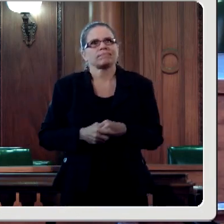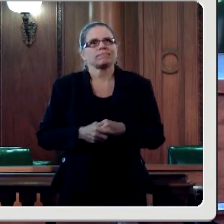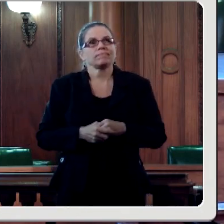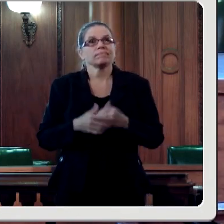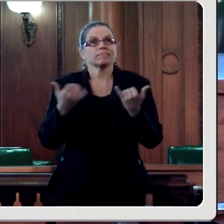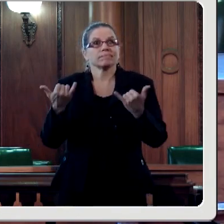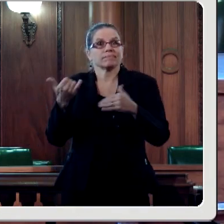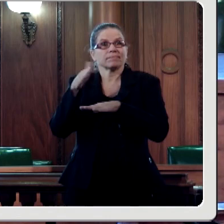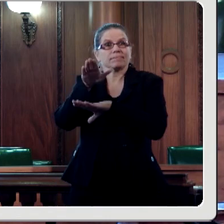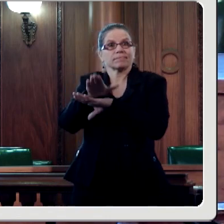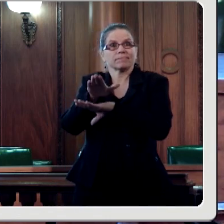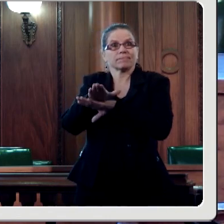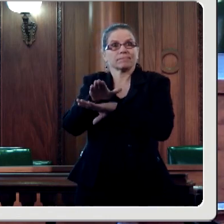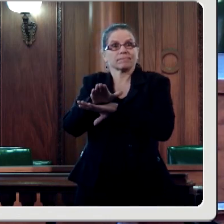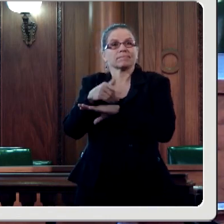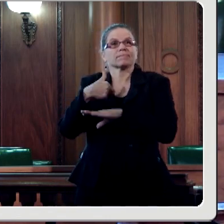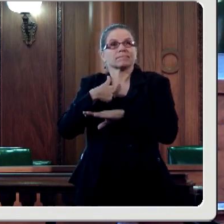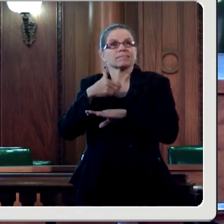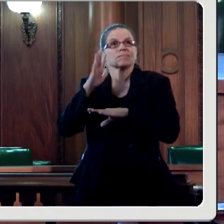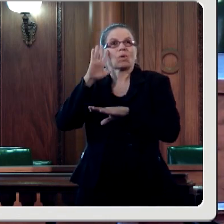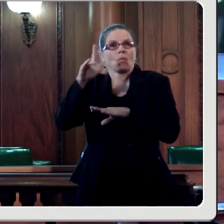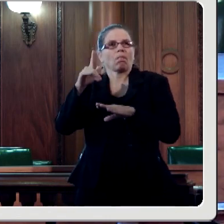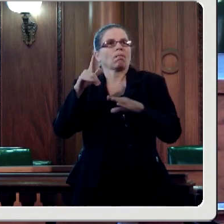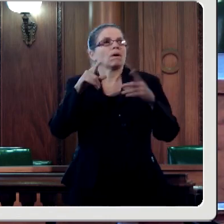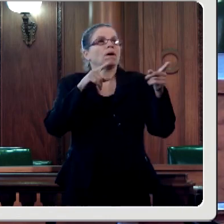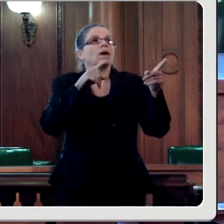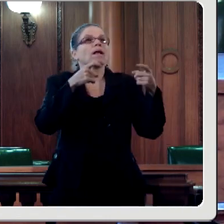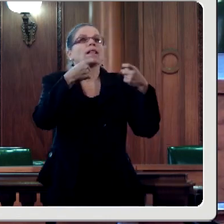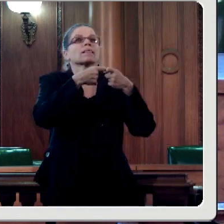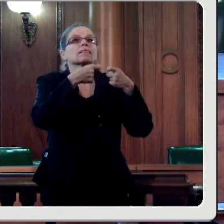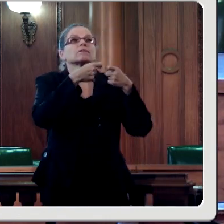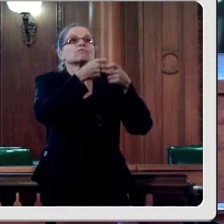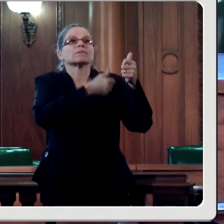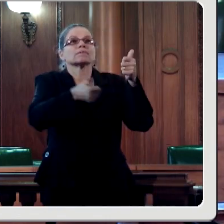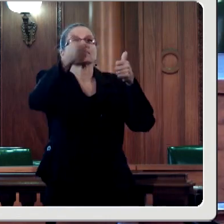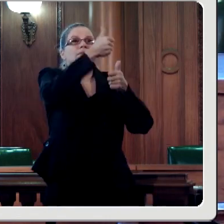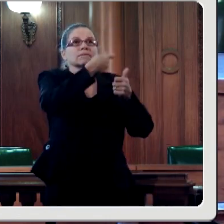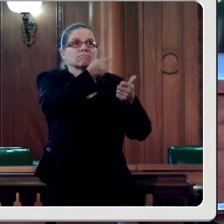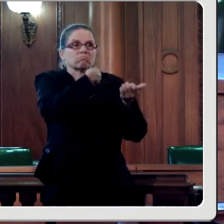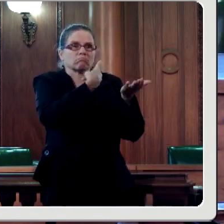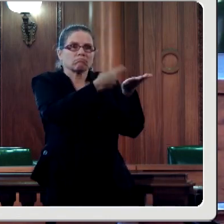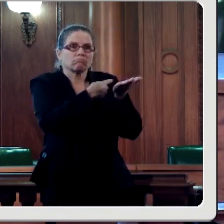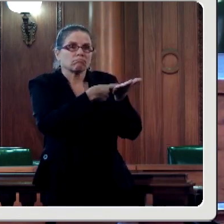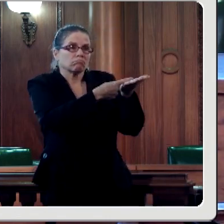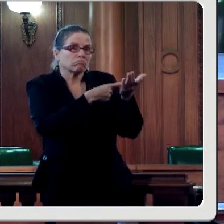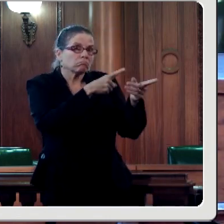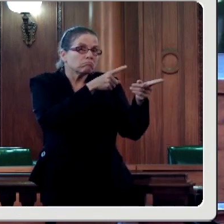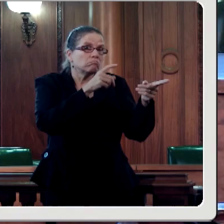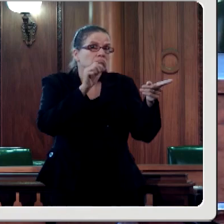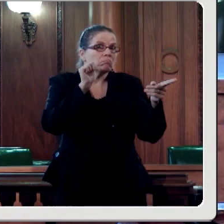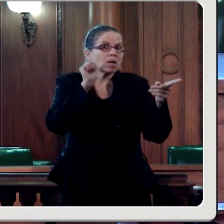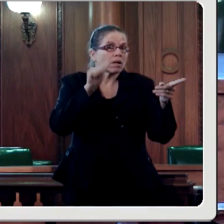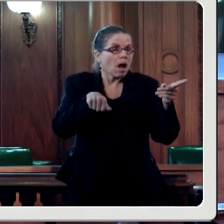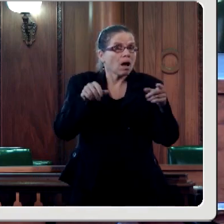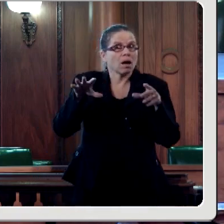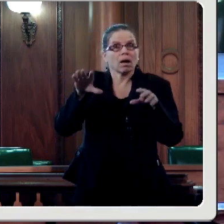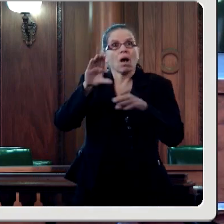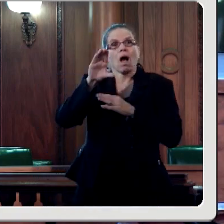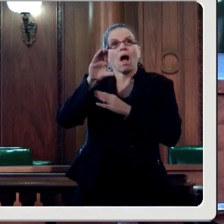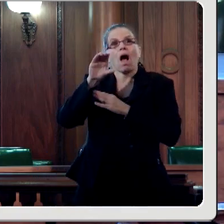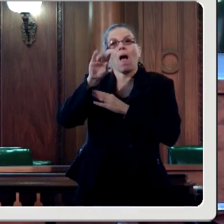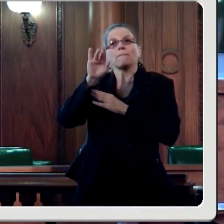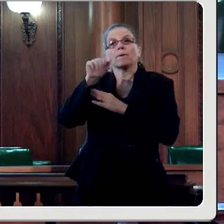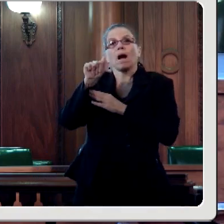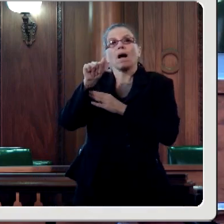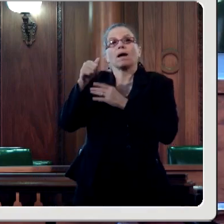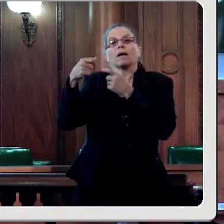again, to make sure that that good working relationship stays in effect with Eversource pertaining to